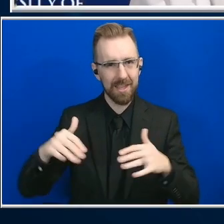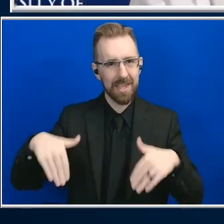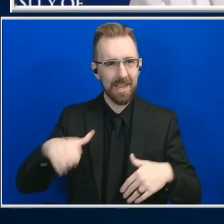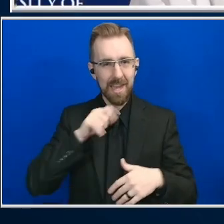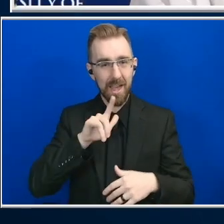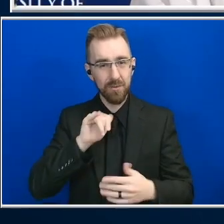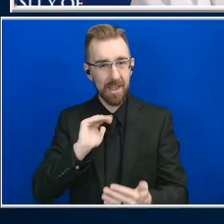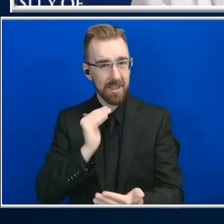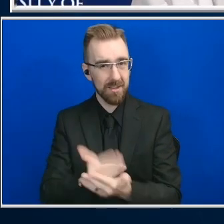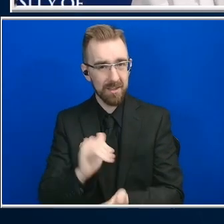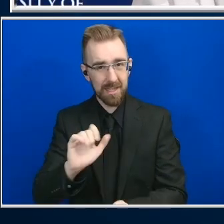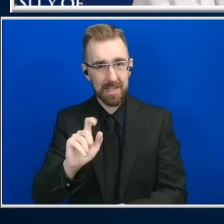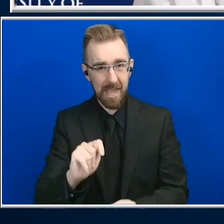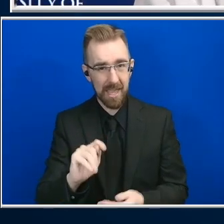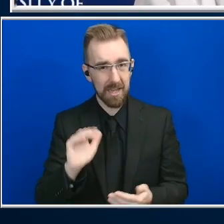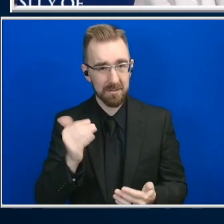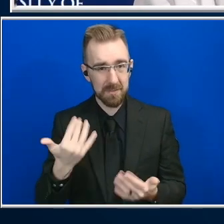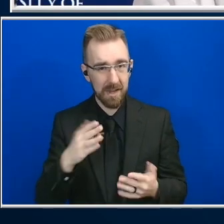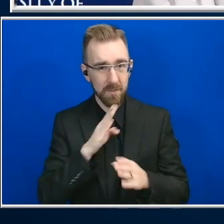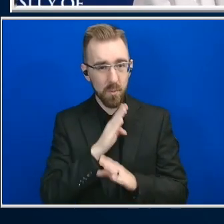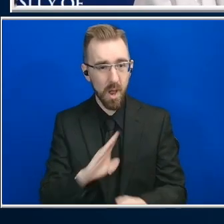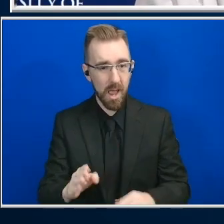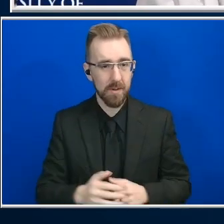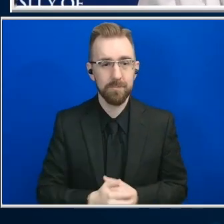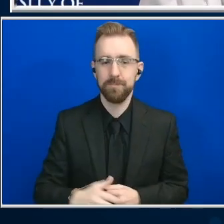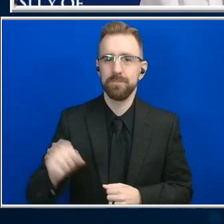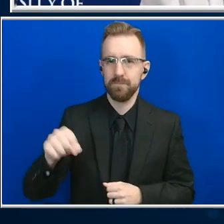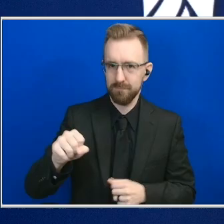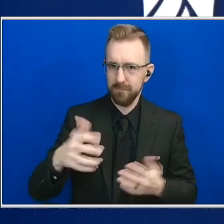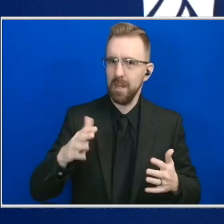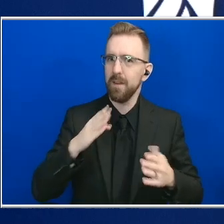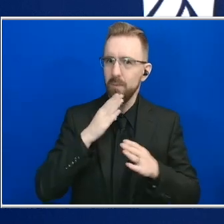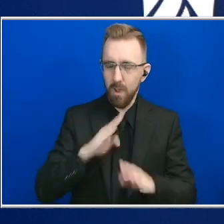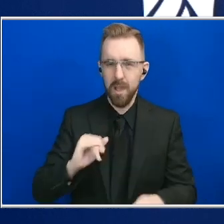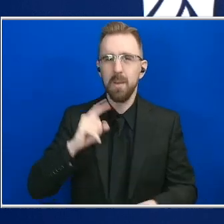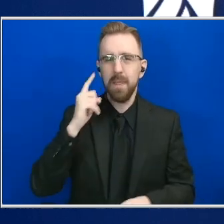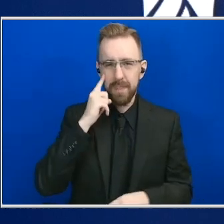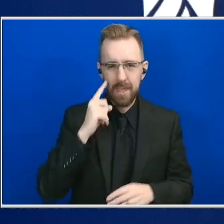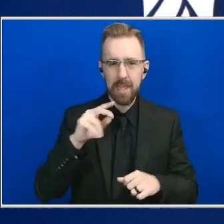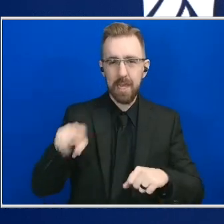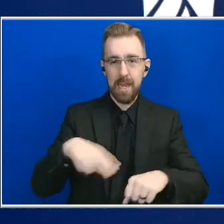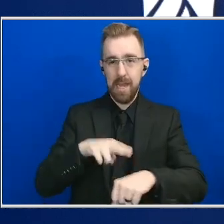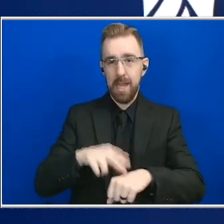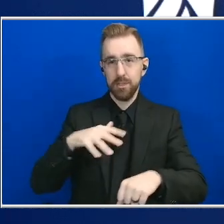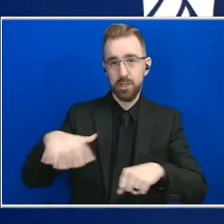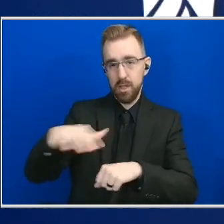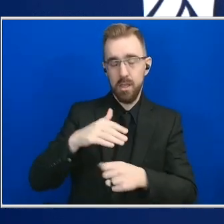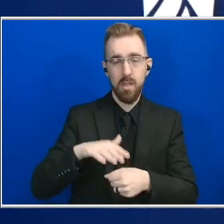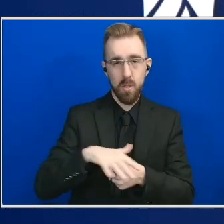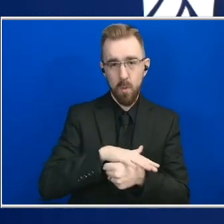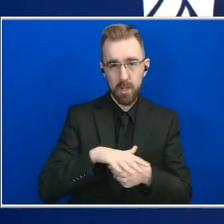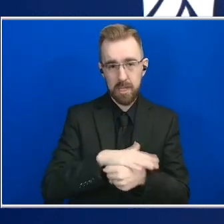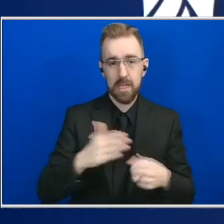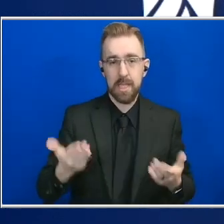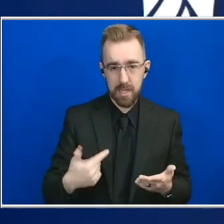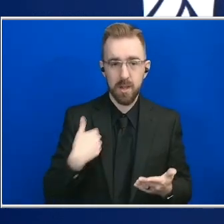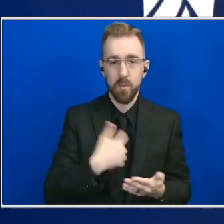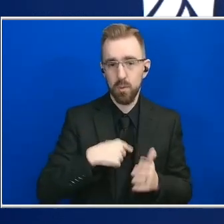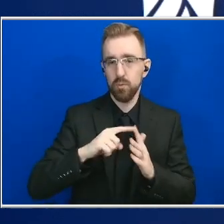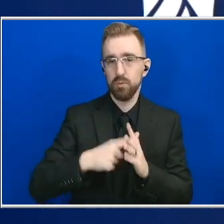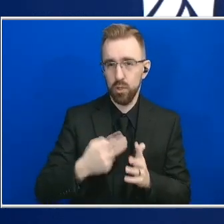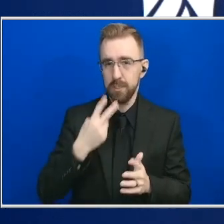still kind of quiet. It is kind of quiet, but I think nationally and locally here, we are starting to see an